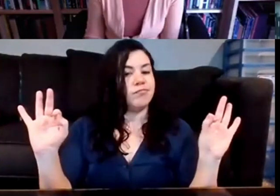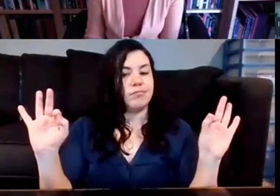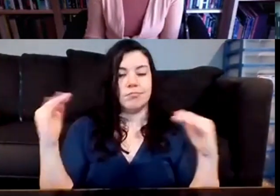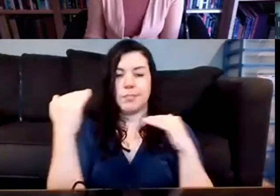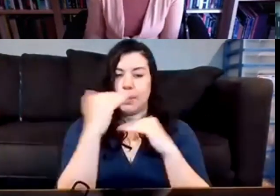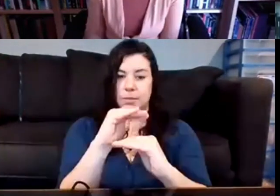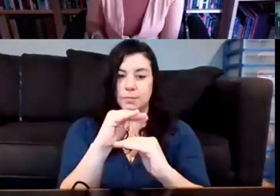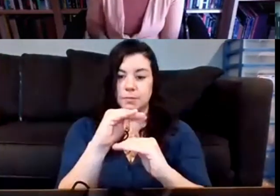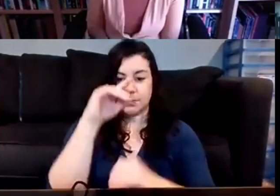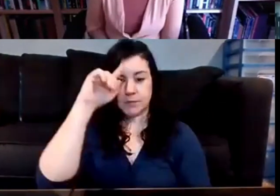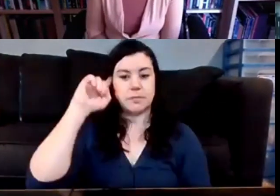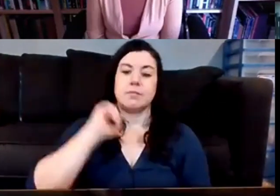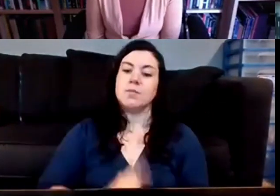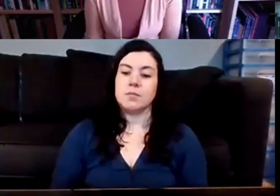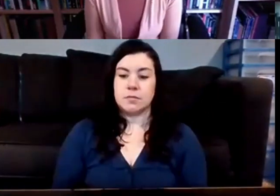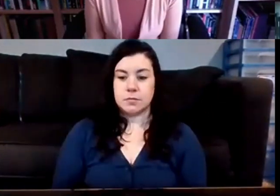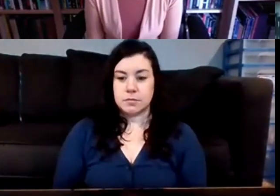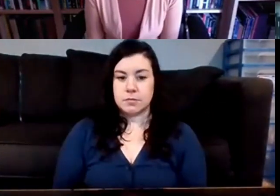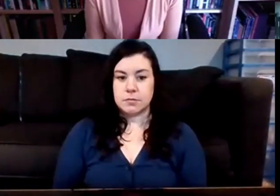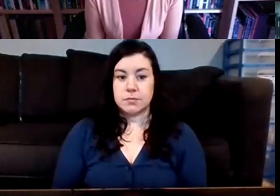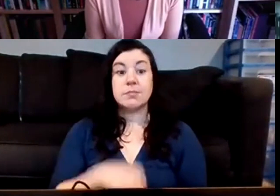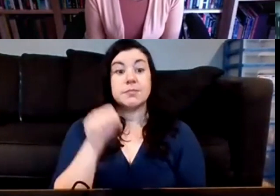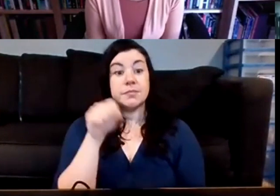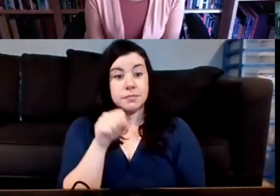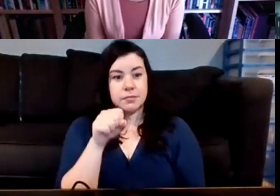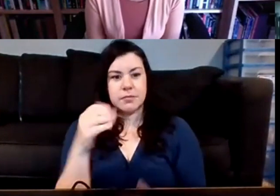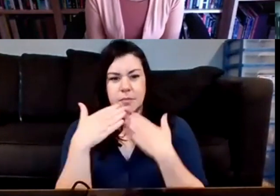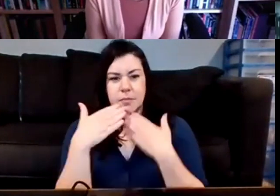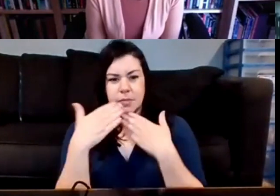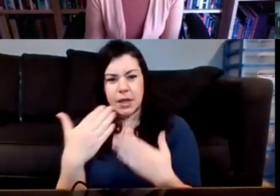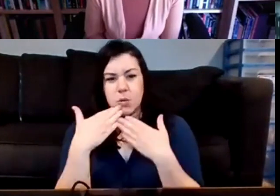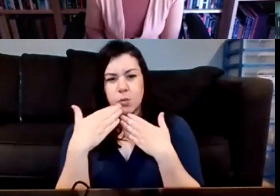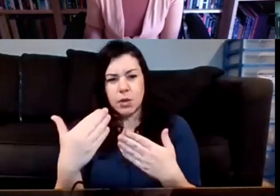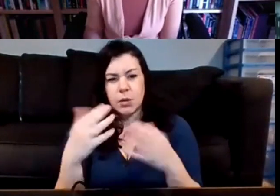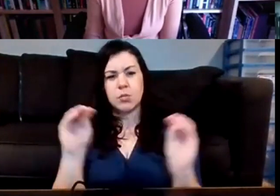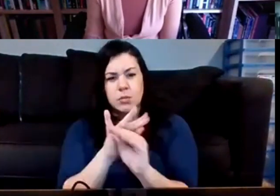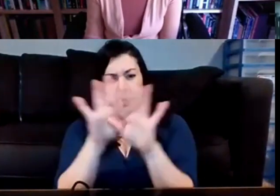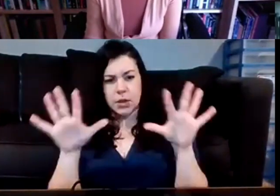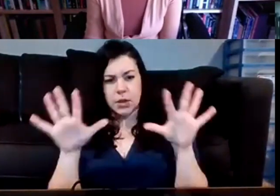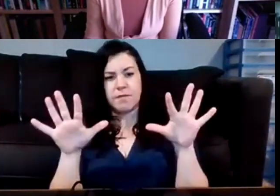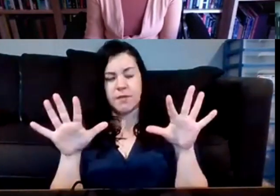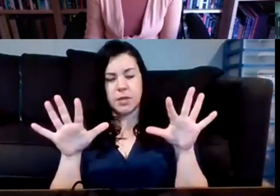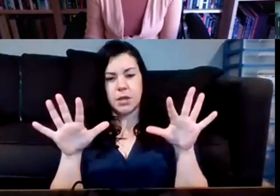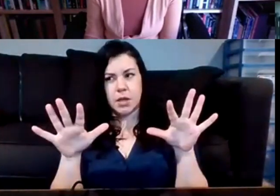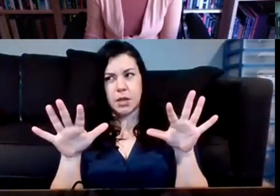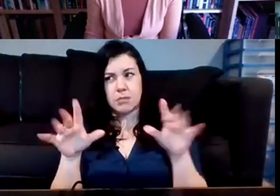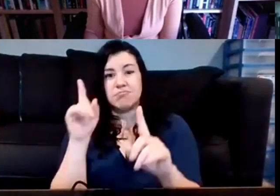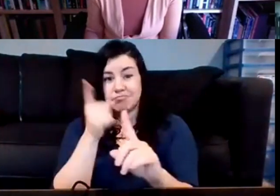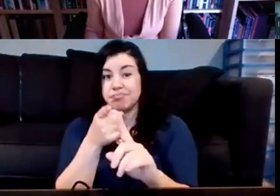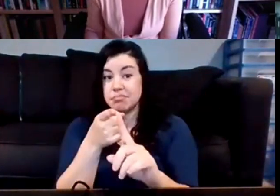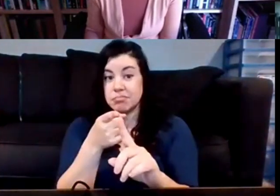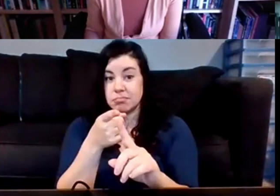Yes, thank you, Kirsten, for clarifying that important point that so many of